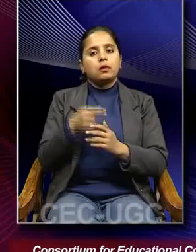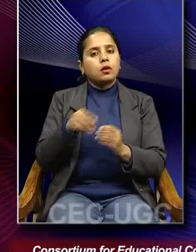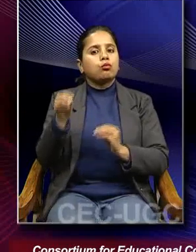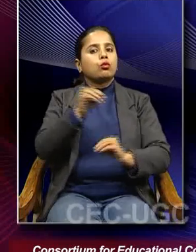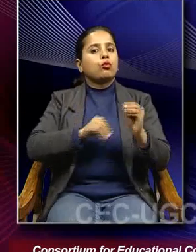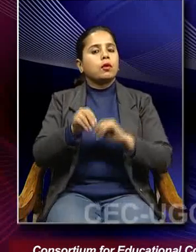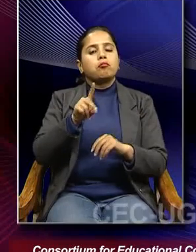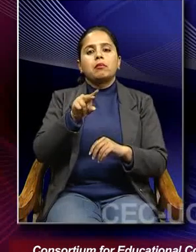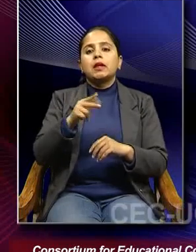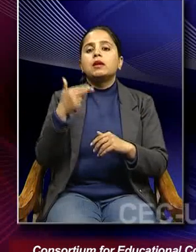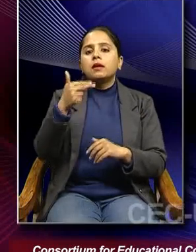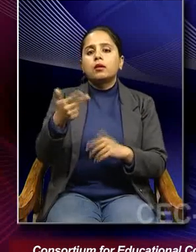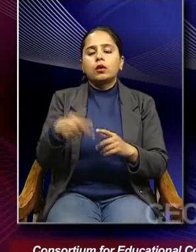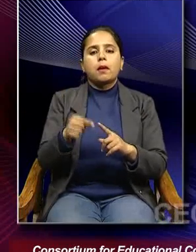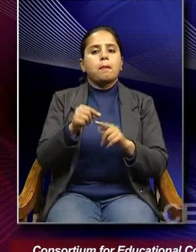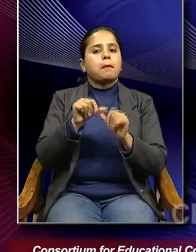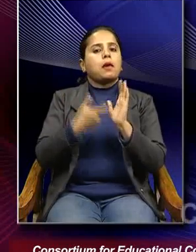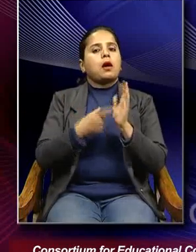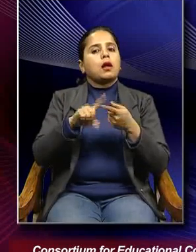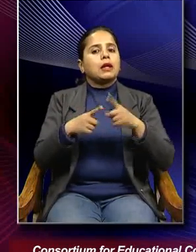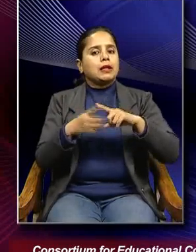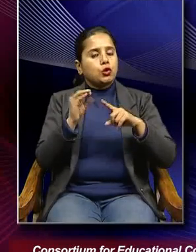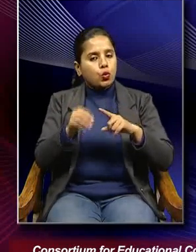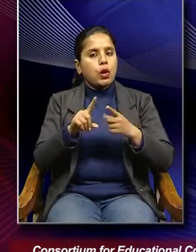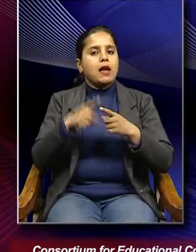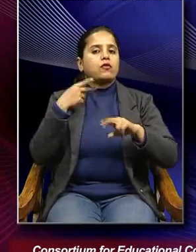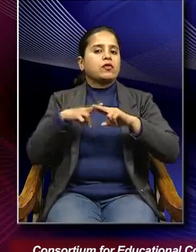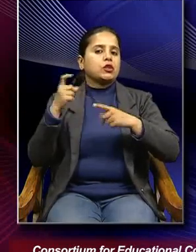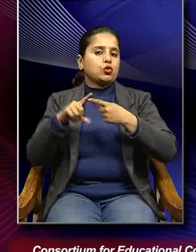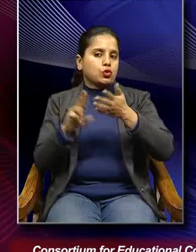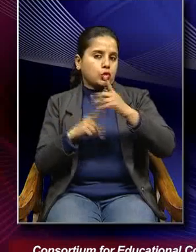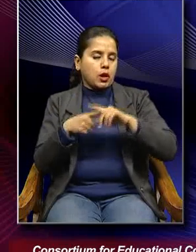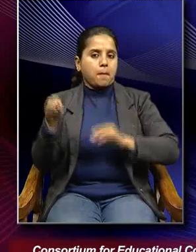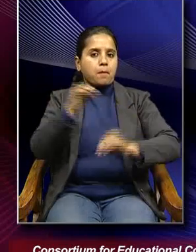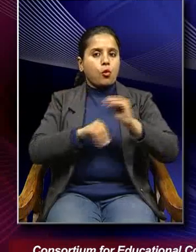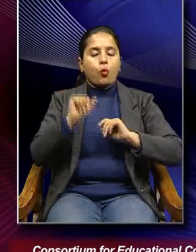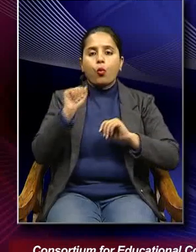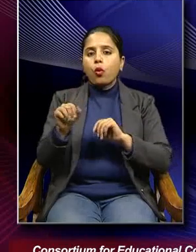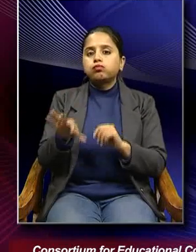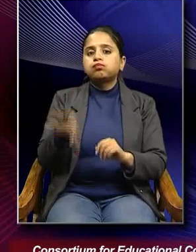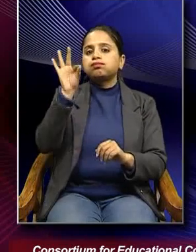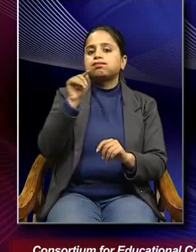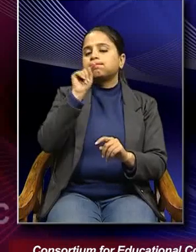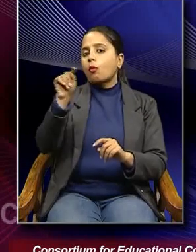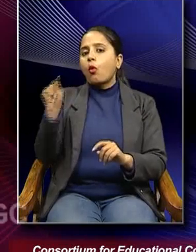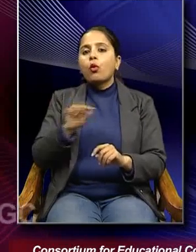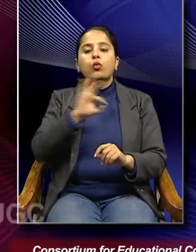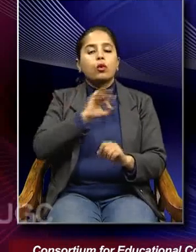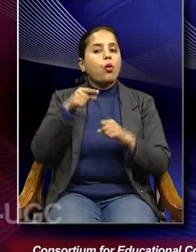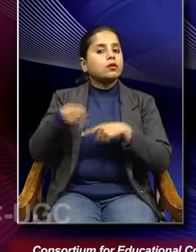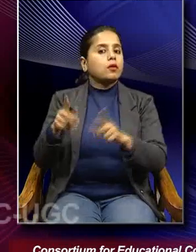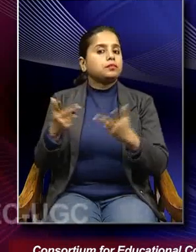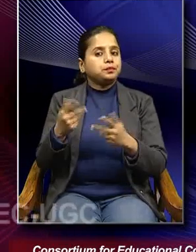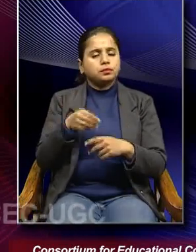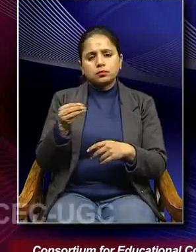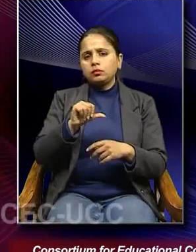is considered as Pareto efficient movement or Pareto preferred point. So, and in other words,